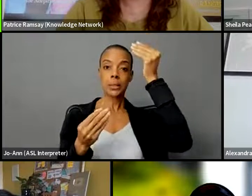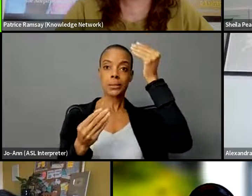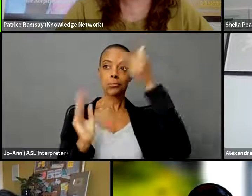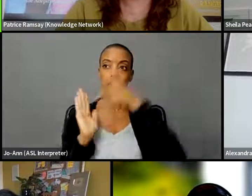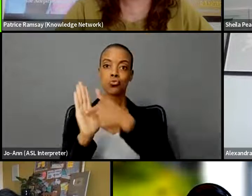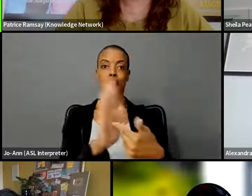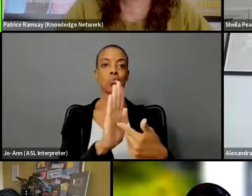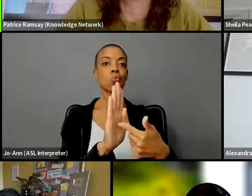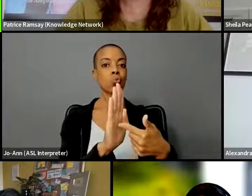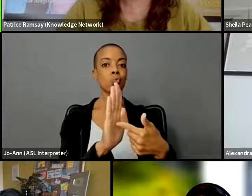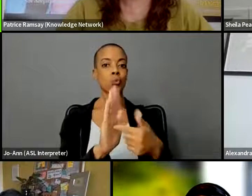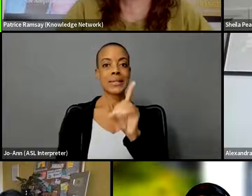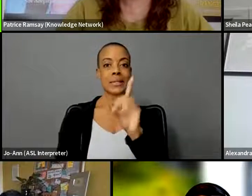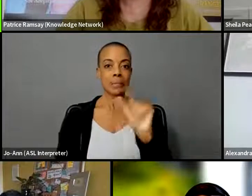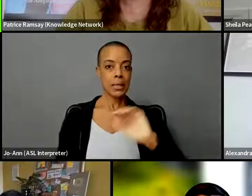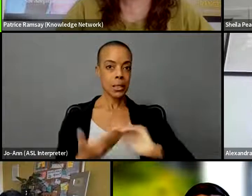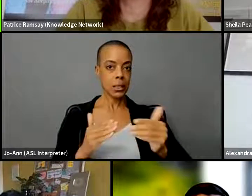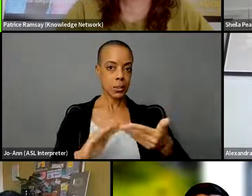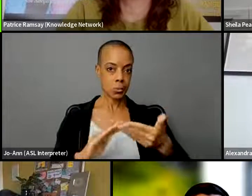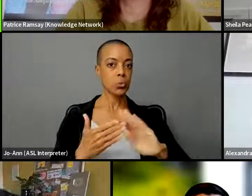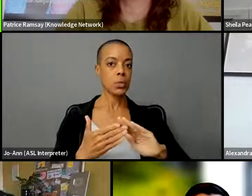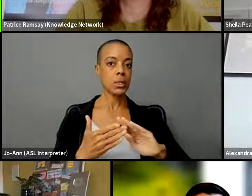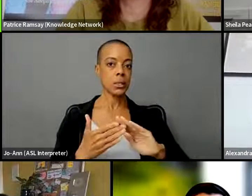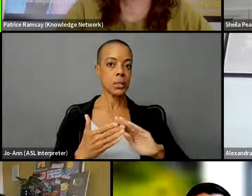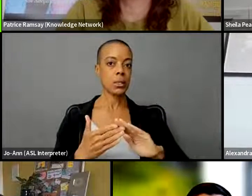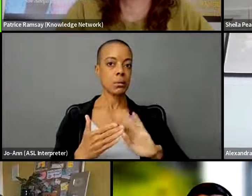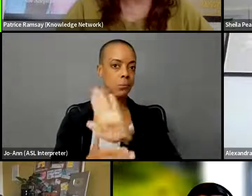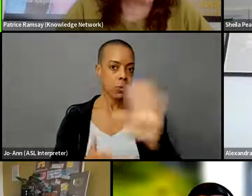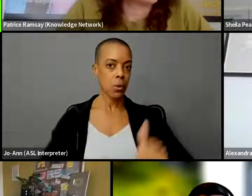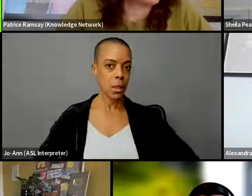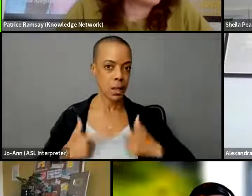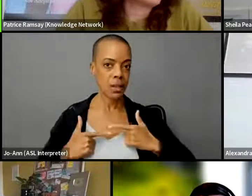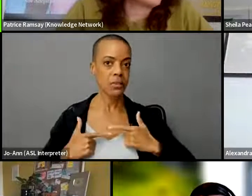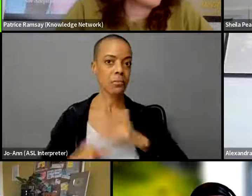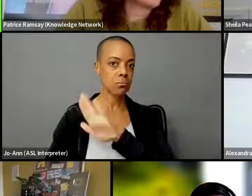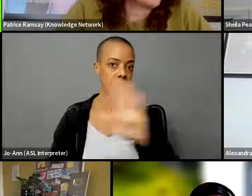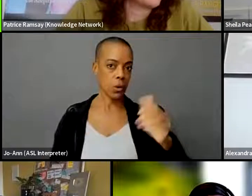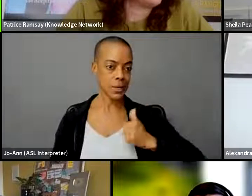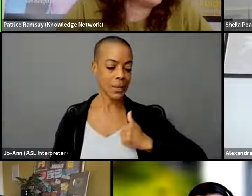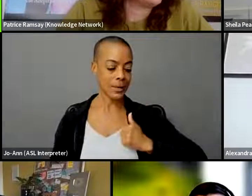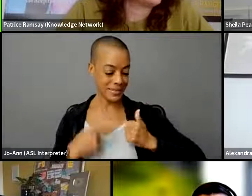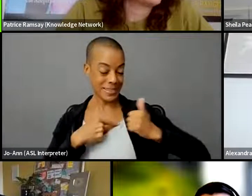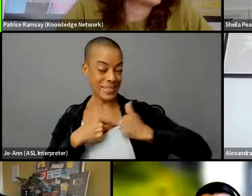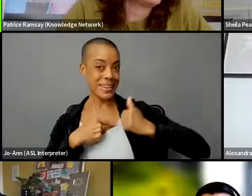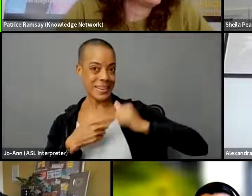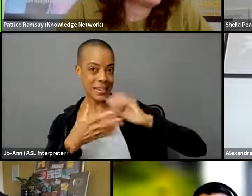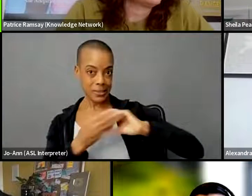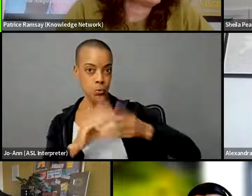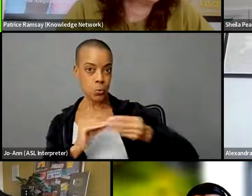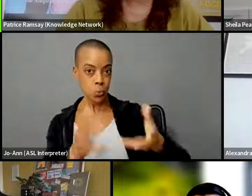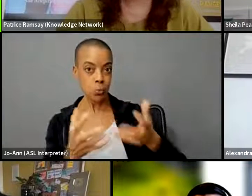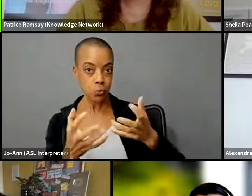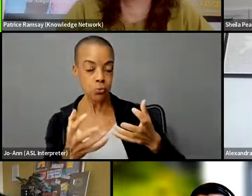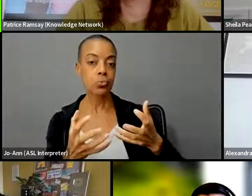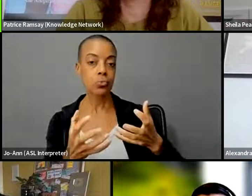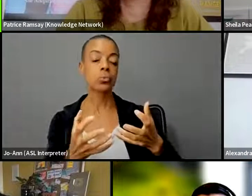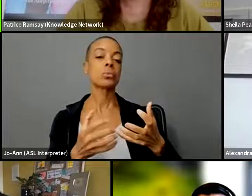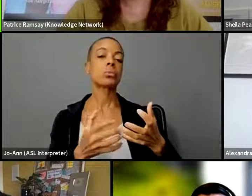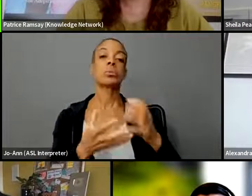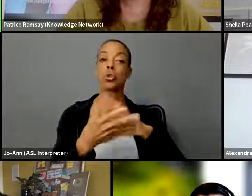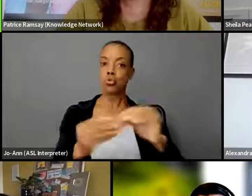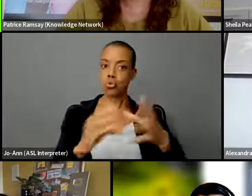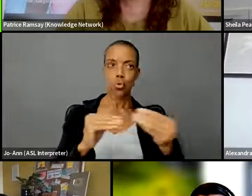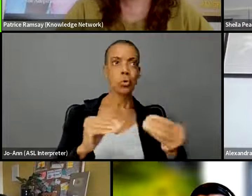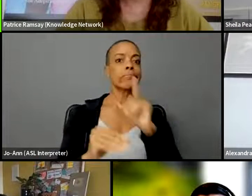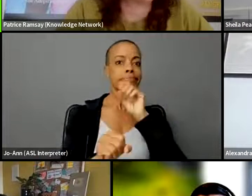life of the disability community in Canada. We do want Canadian stories. We do want stories that are authentic.